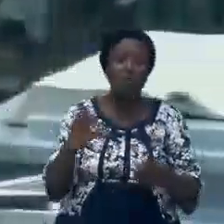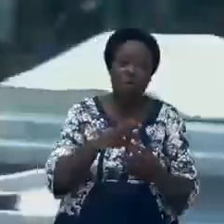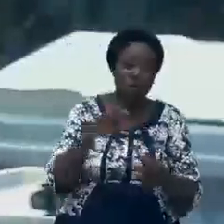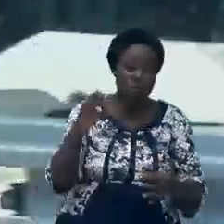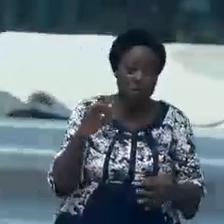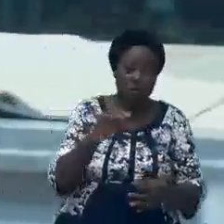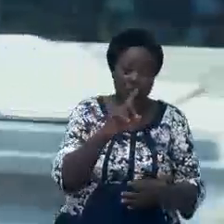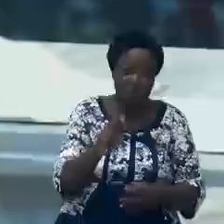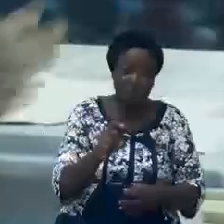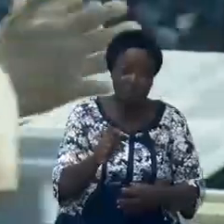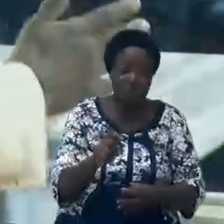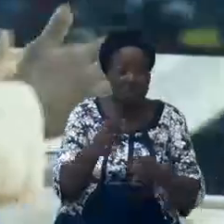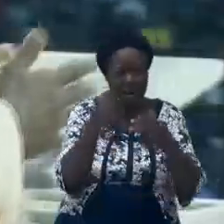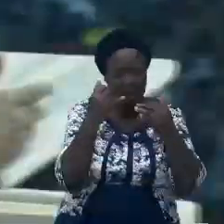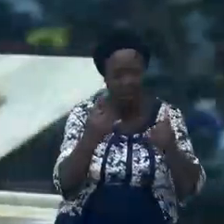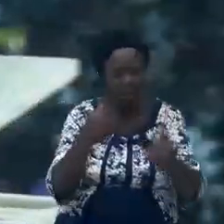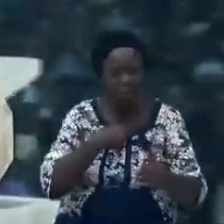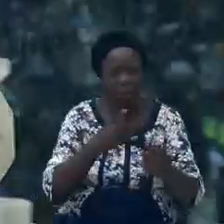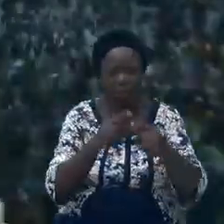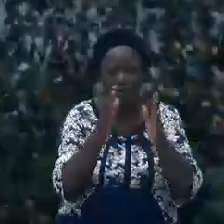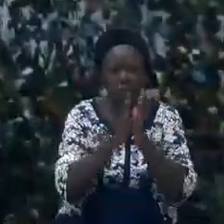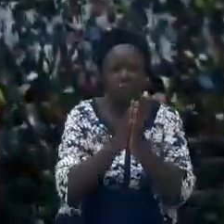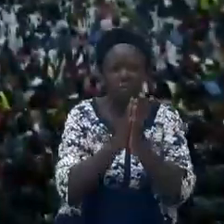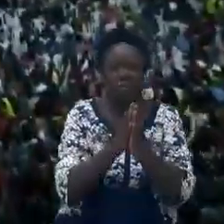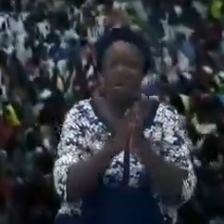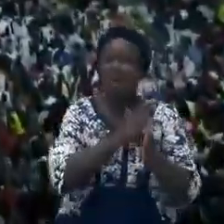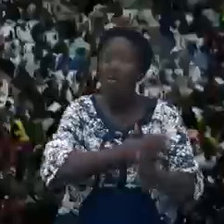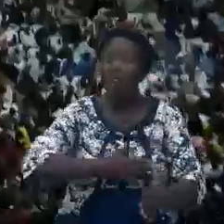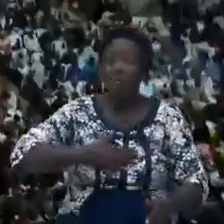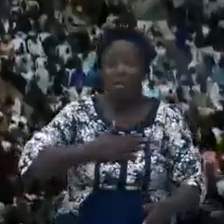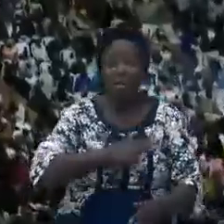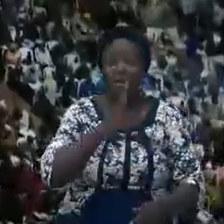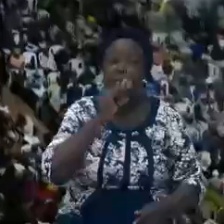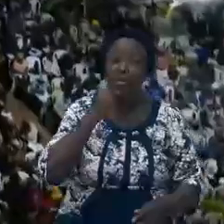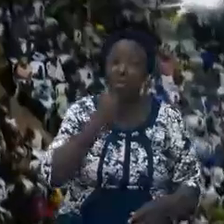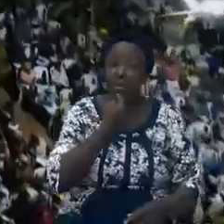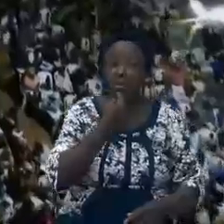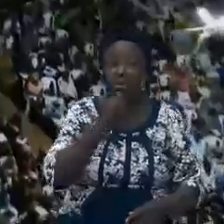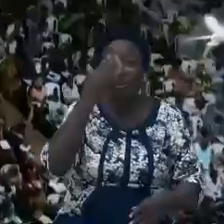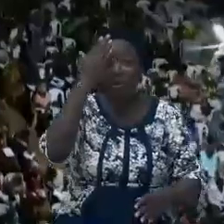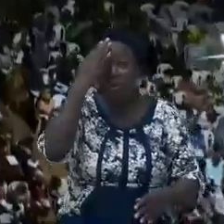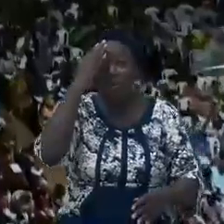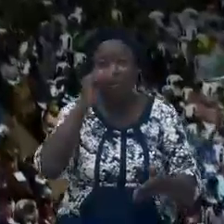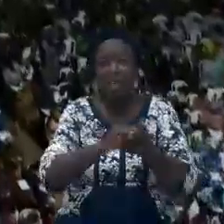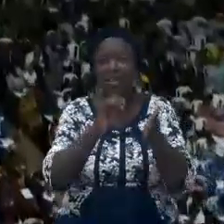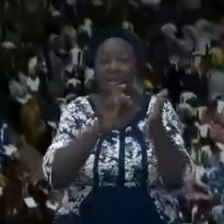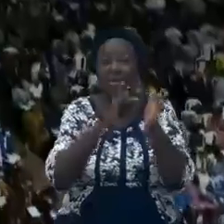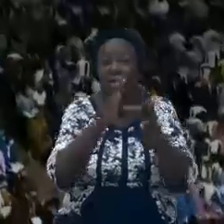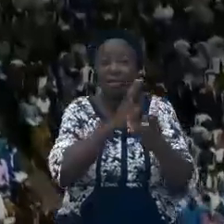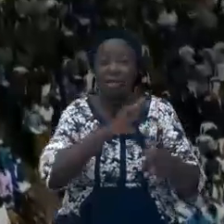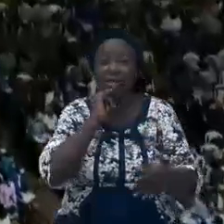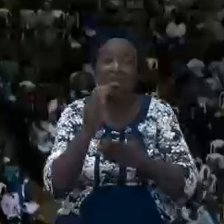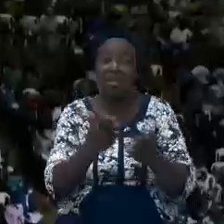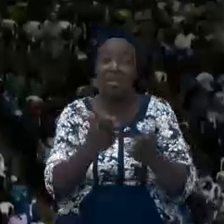bowed and eyes closed. Heads bowed and eyes closed. It's coming. It's available.